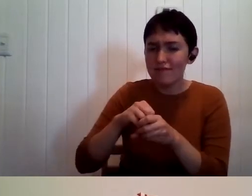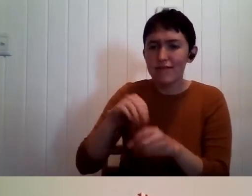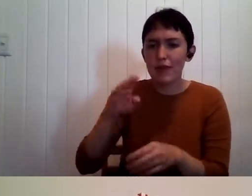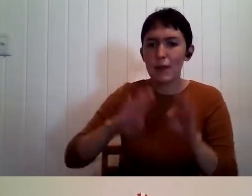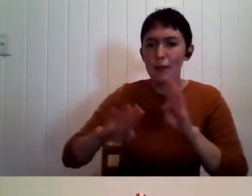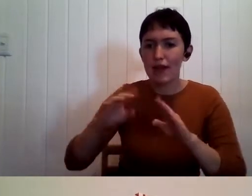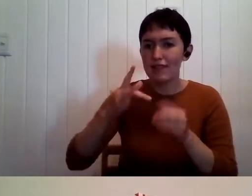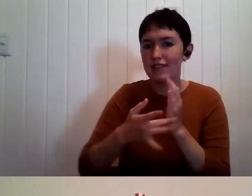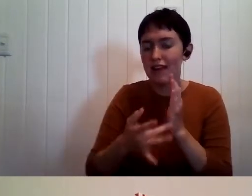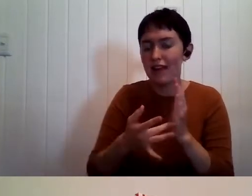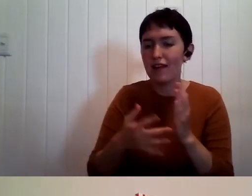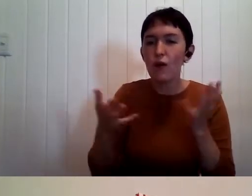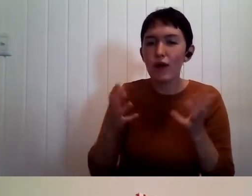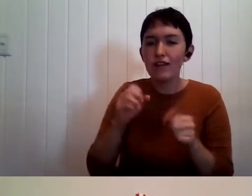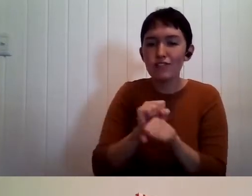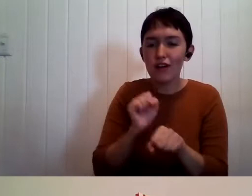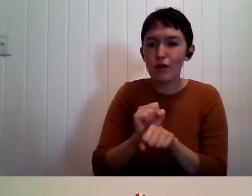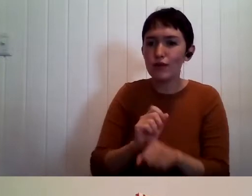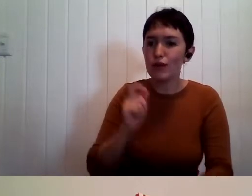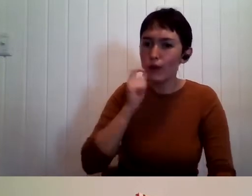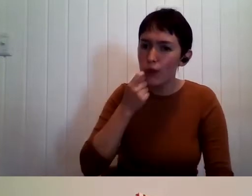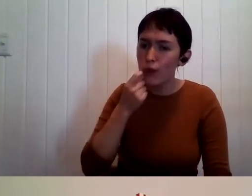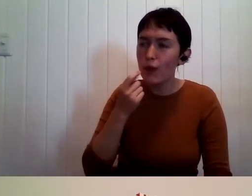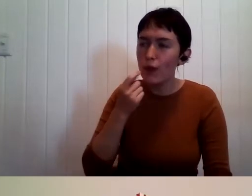growing, but maybe not super well known by people?